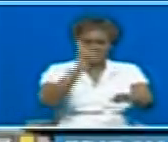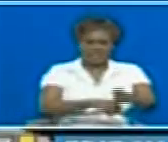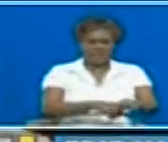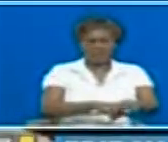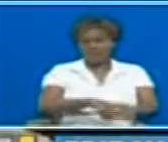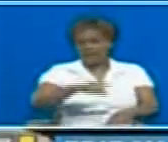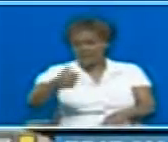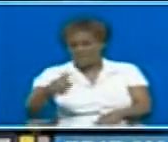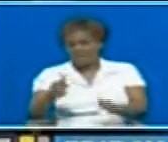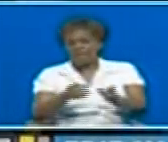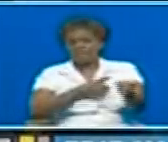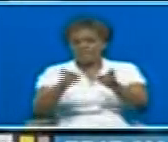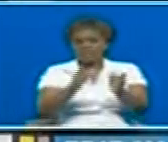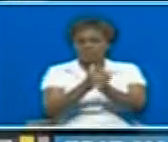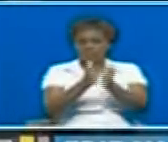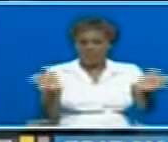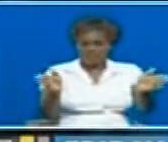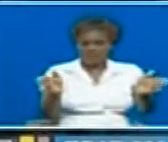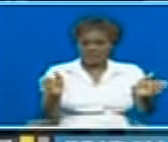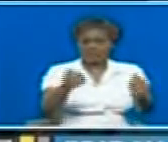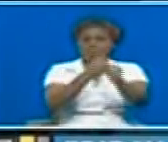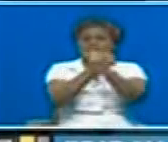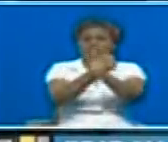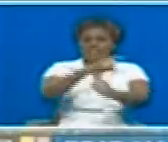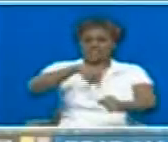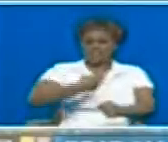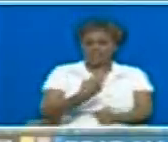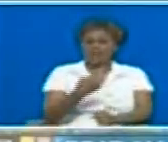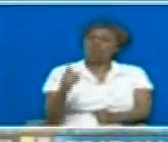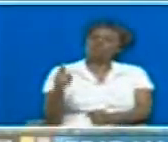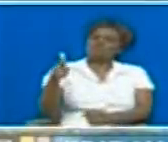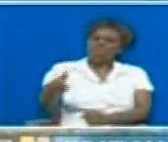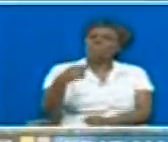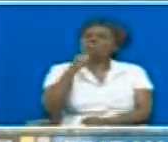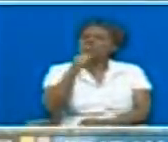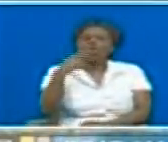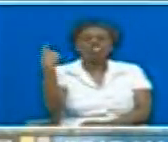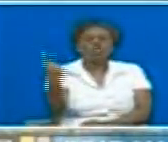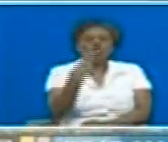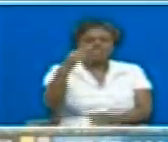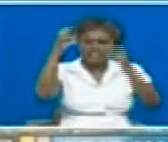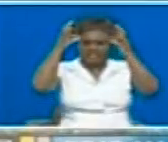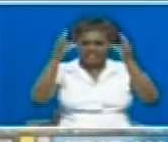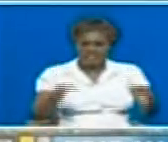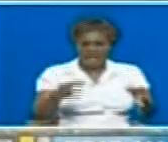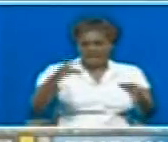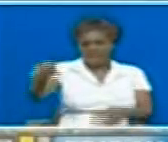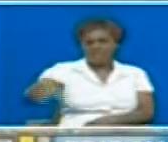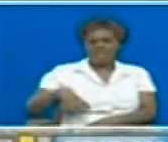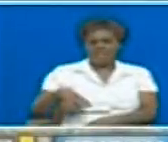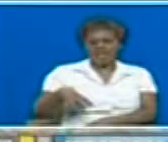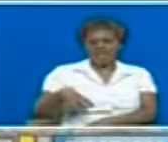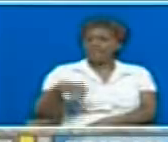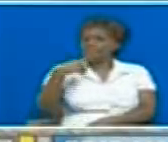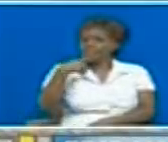On the other hand, public transport vehicle owners have defended themselves, saying that fuel is not the only factor that determines the amount of commuter fare.